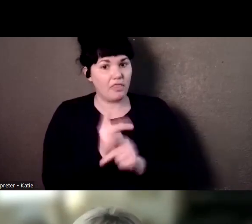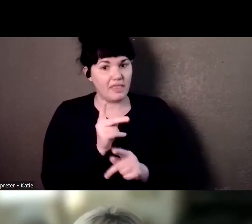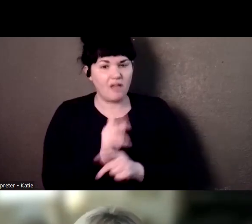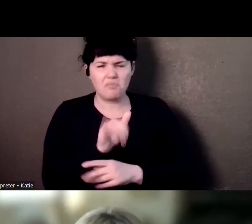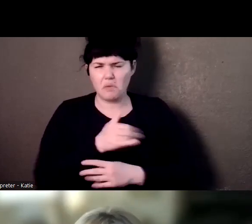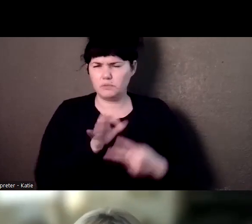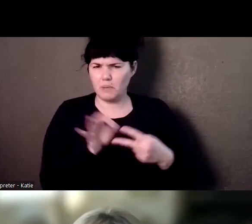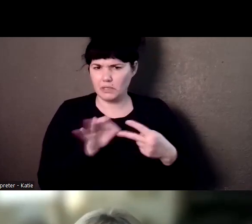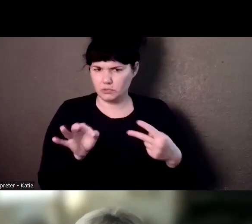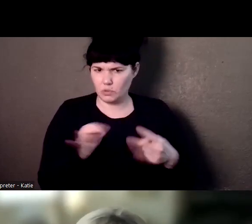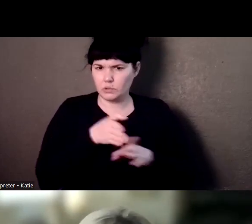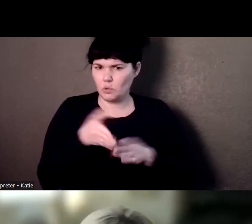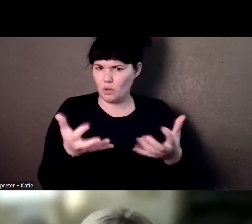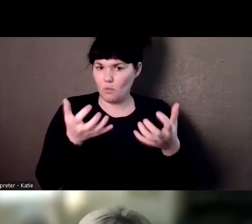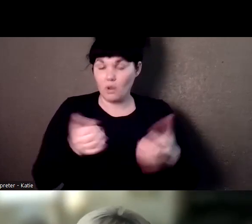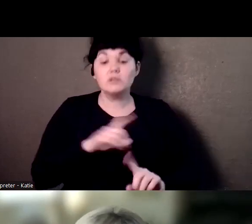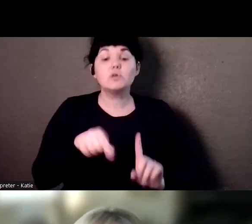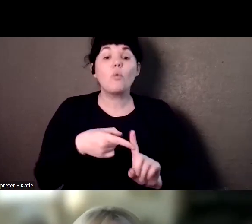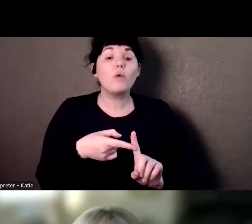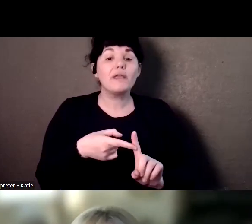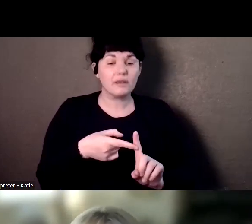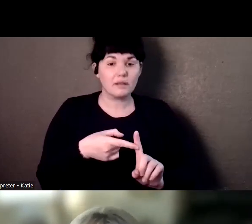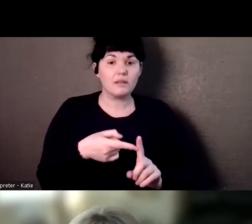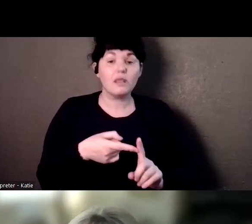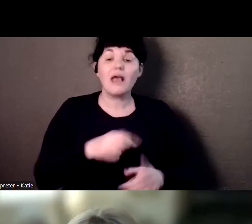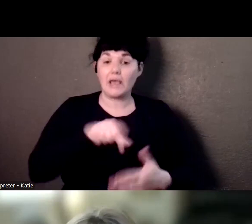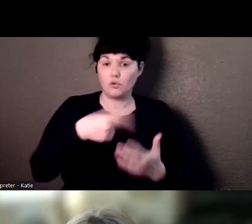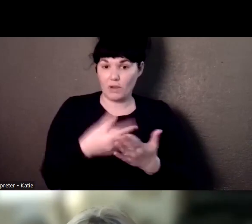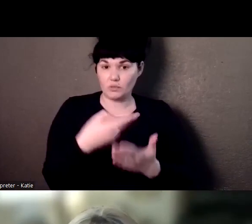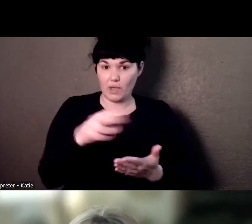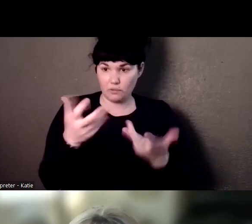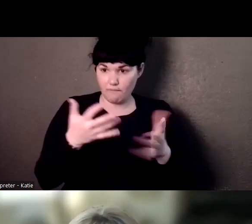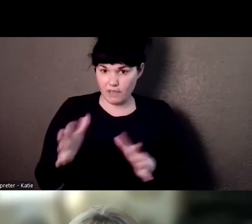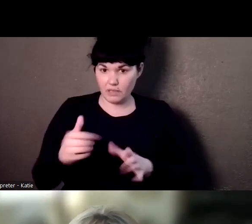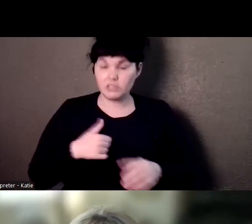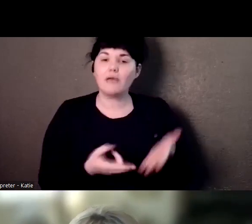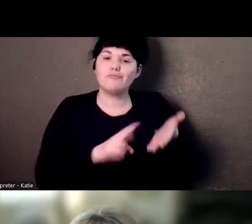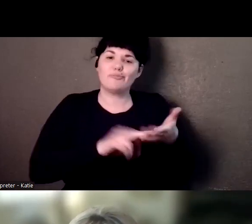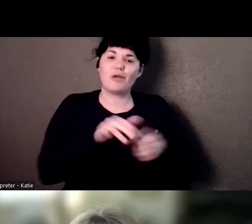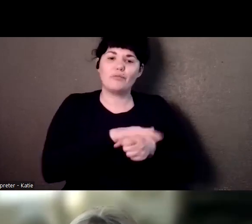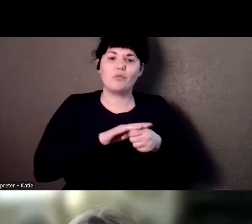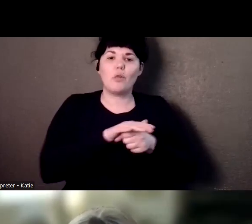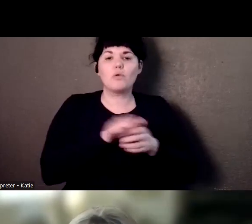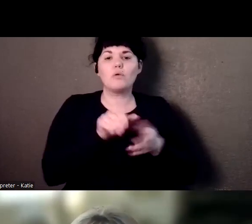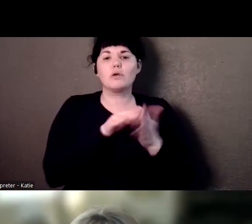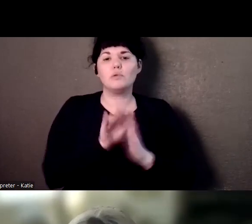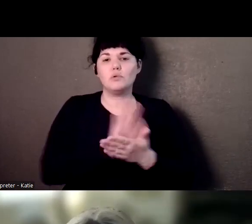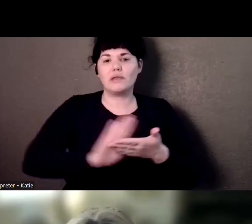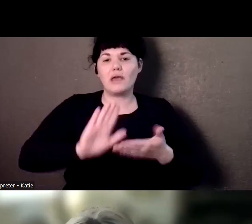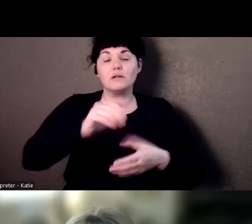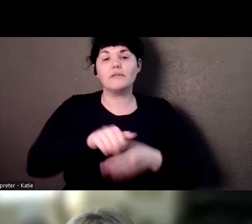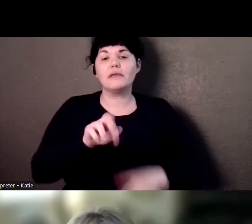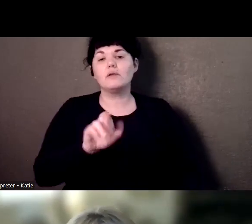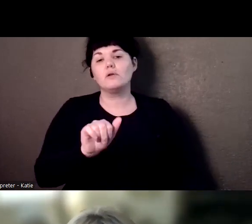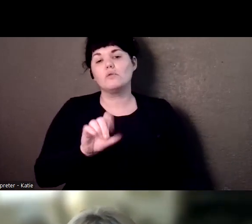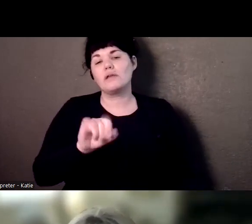of a career. So when I graduated high school, I enrolled in a local community college in their radiologic